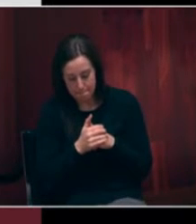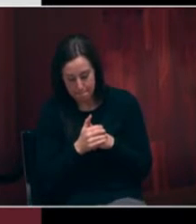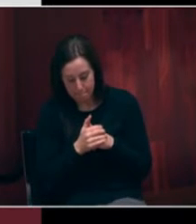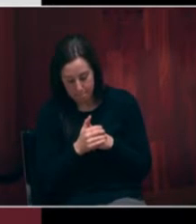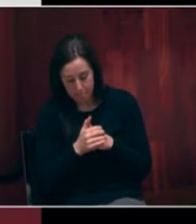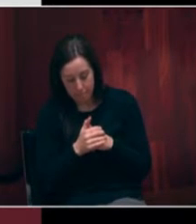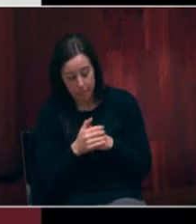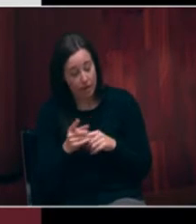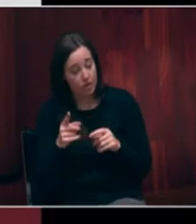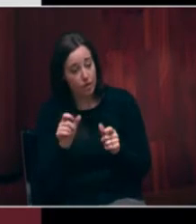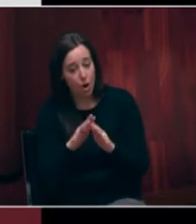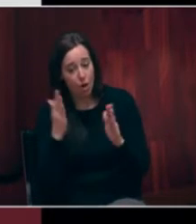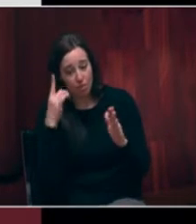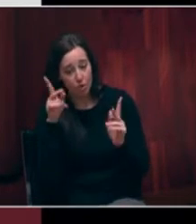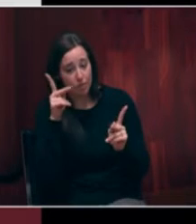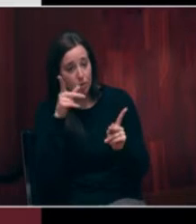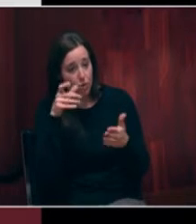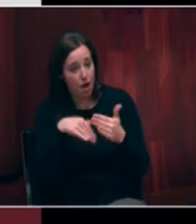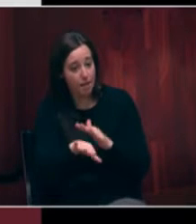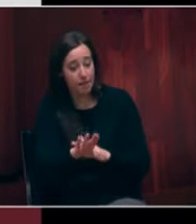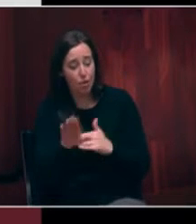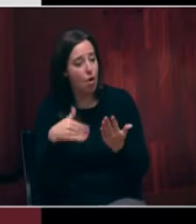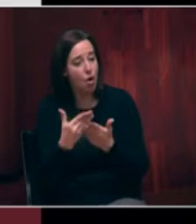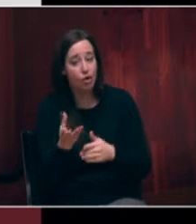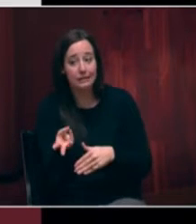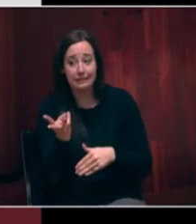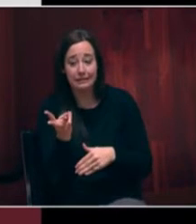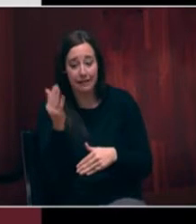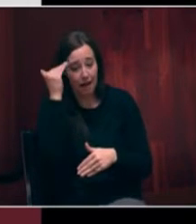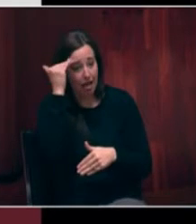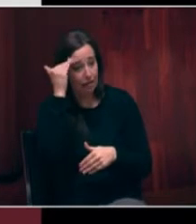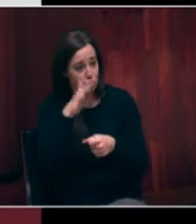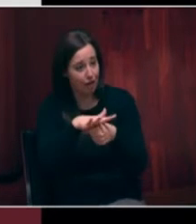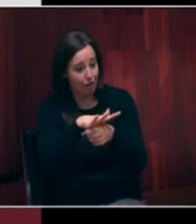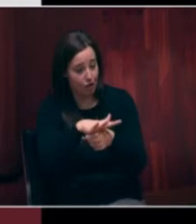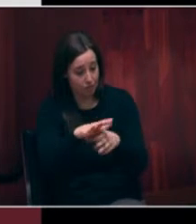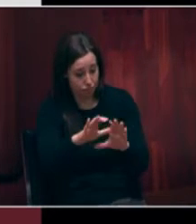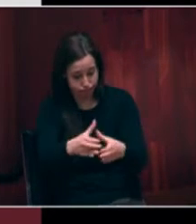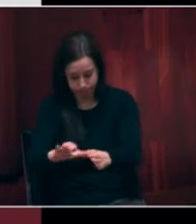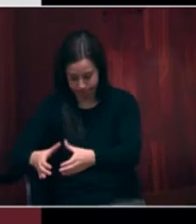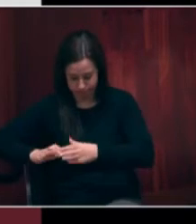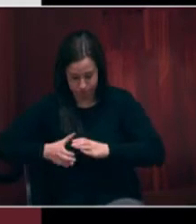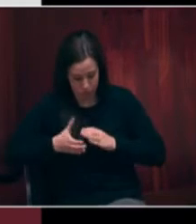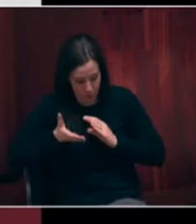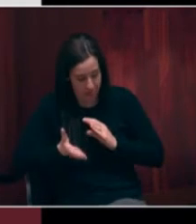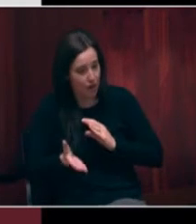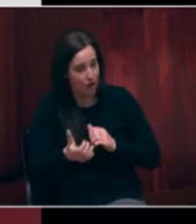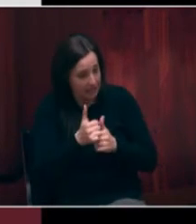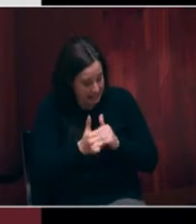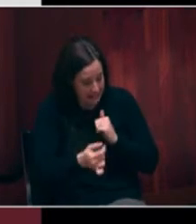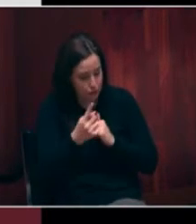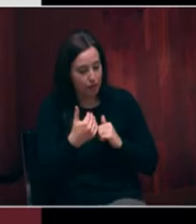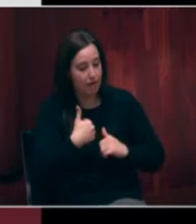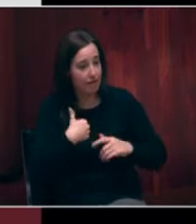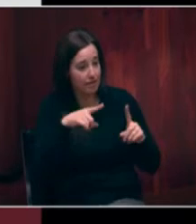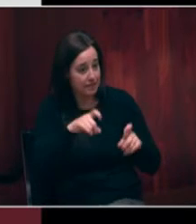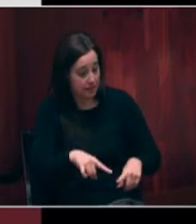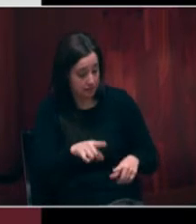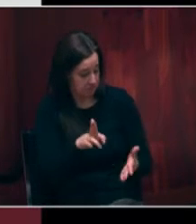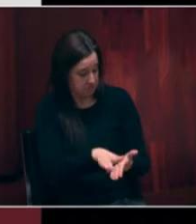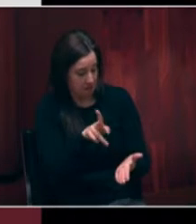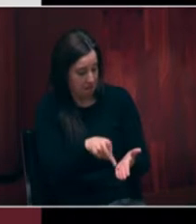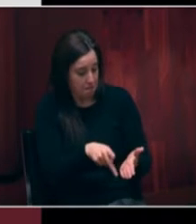what you're gonna see is that all six knowledge areas are there. Each knowledge area has the course and the test, so they can sign up for it right there if